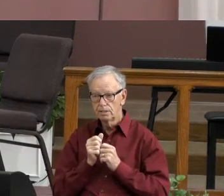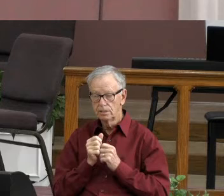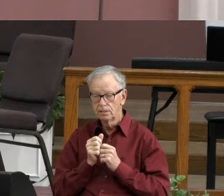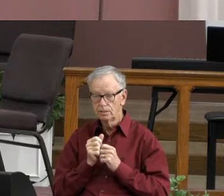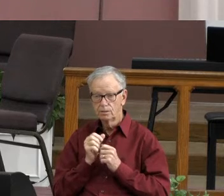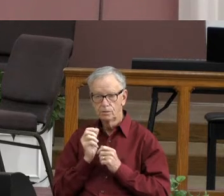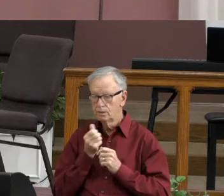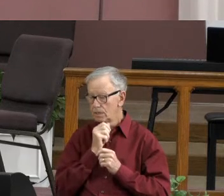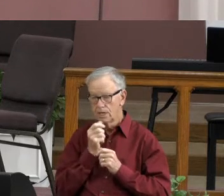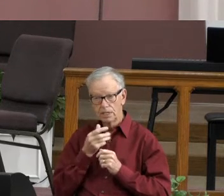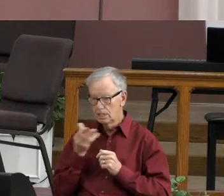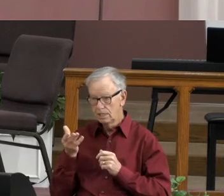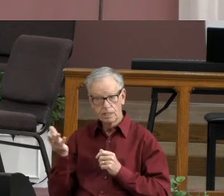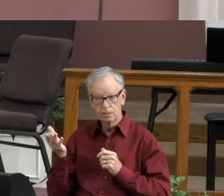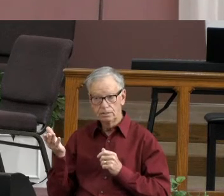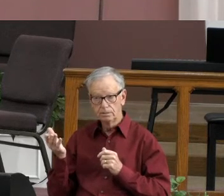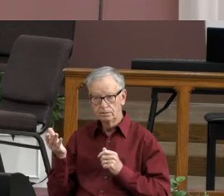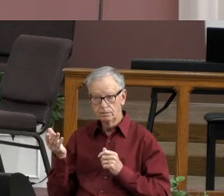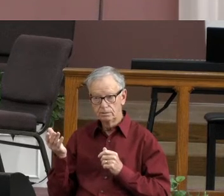we weren't here.